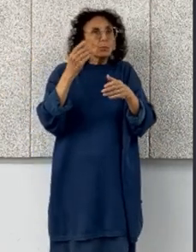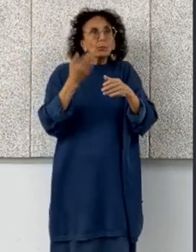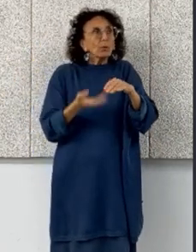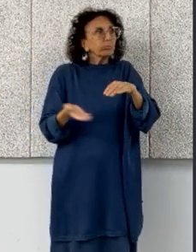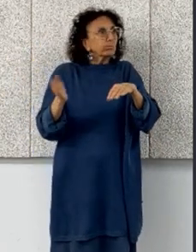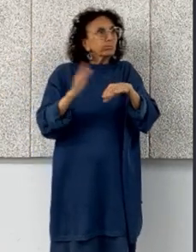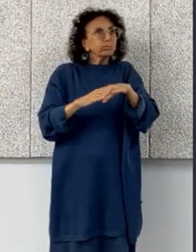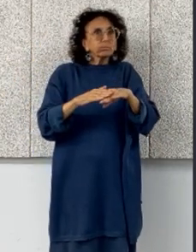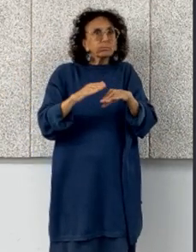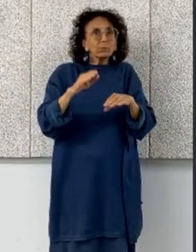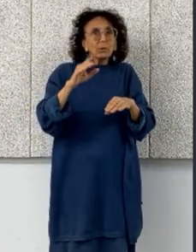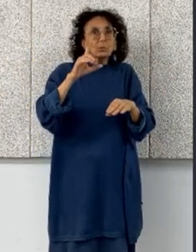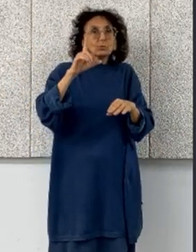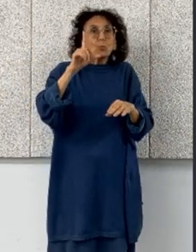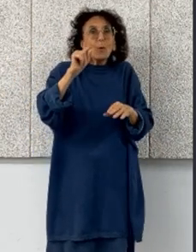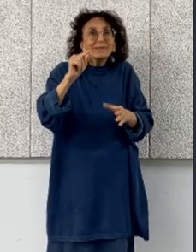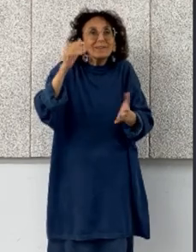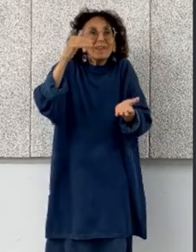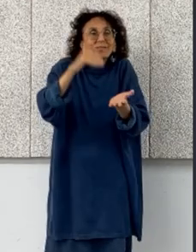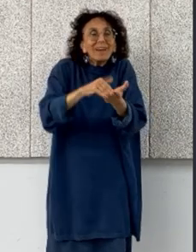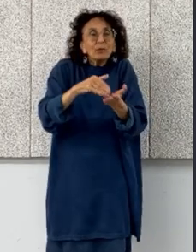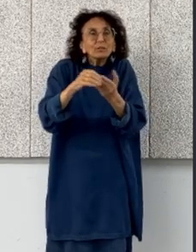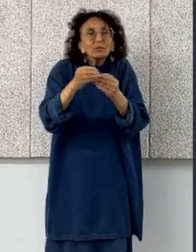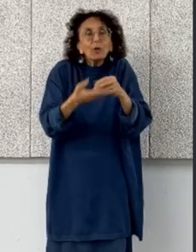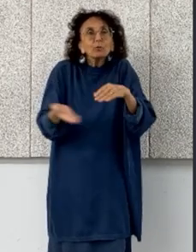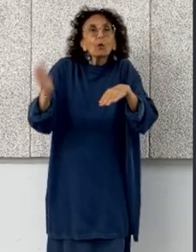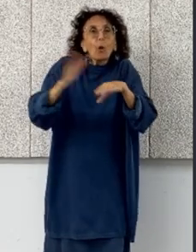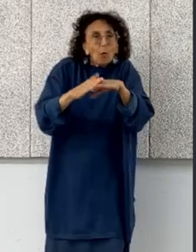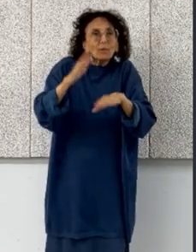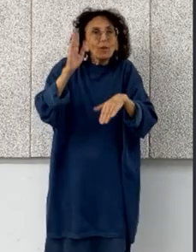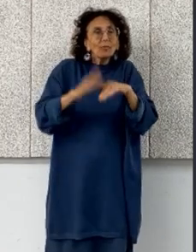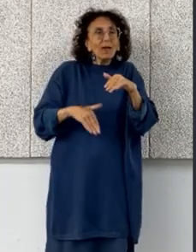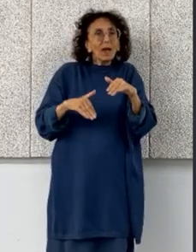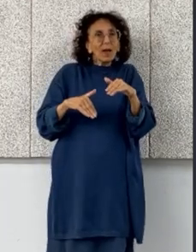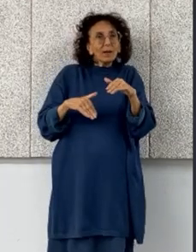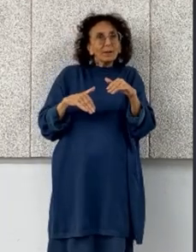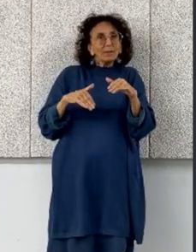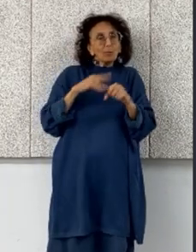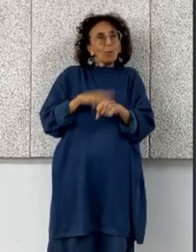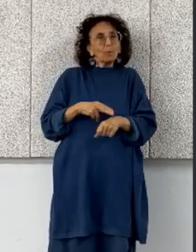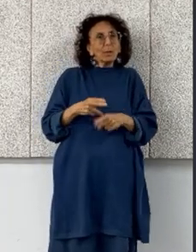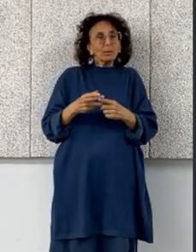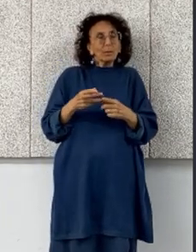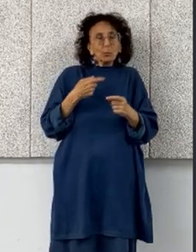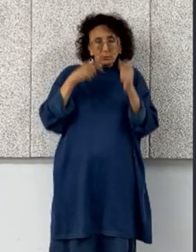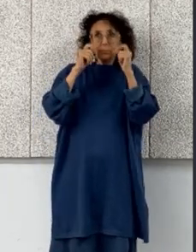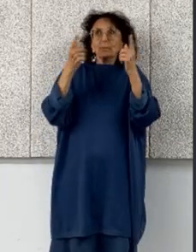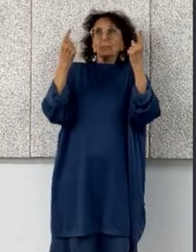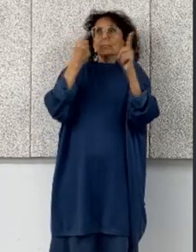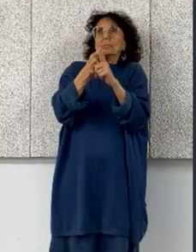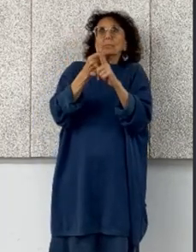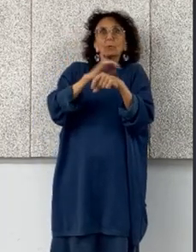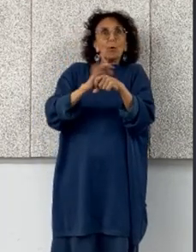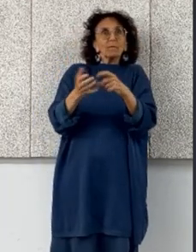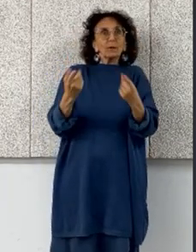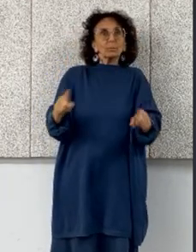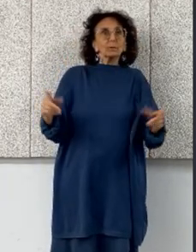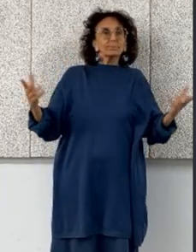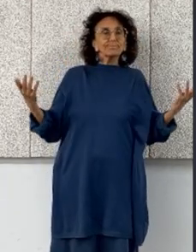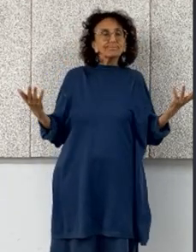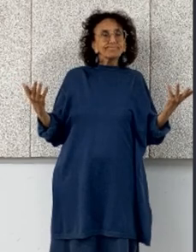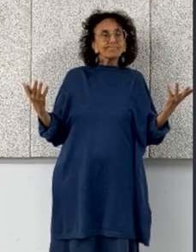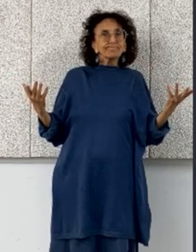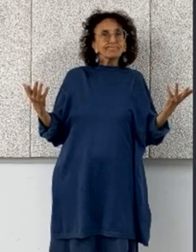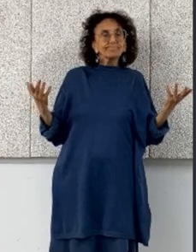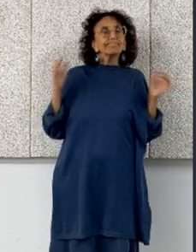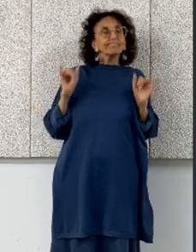about $20,000 over that period of dealing with that. It was completely unexpected. So